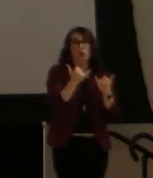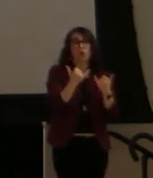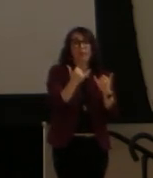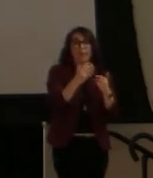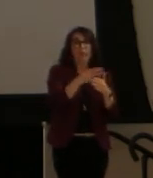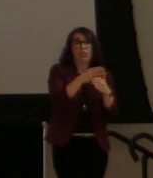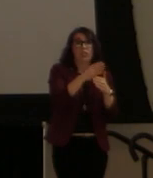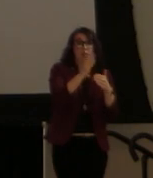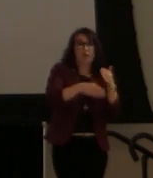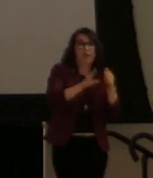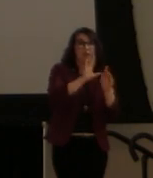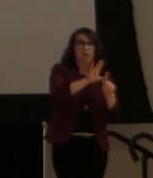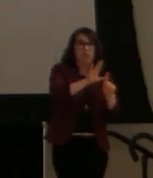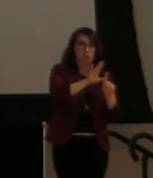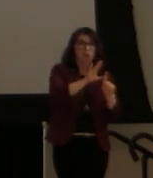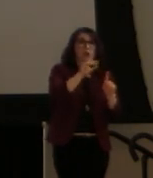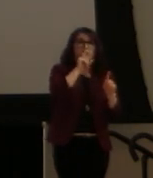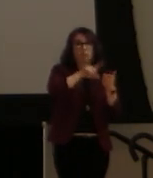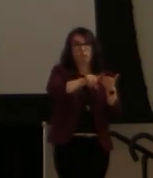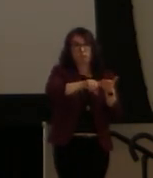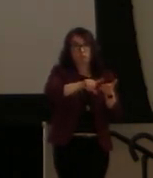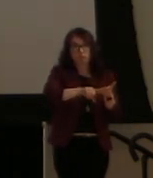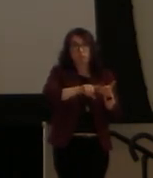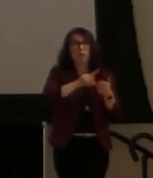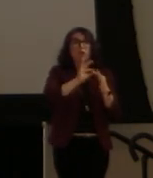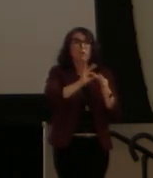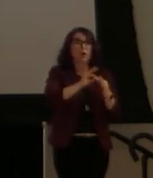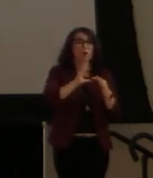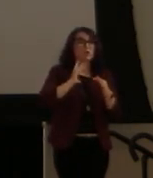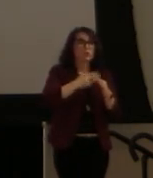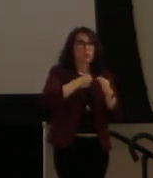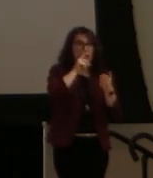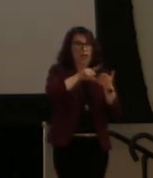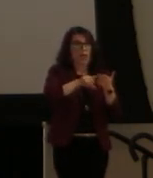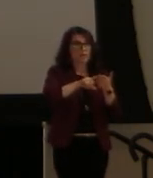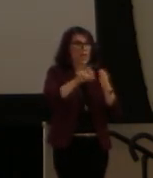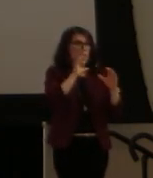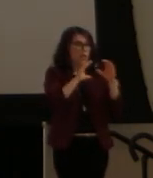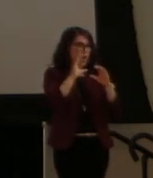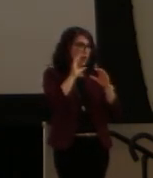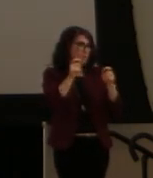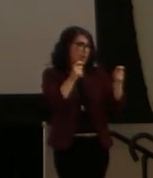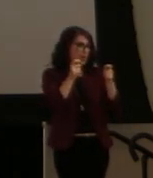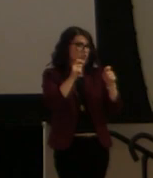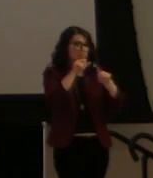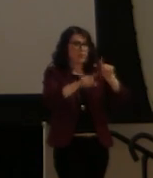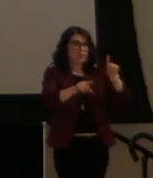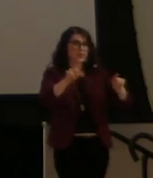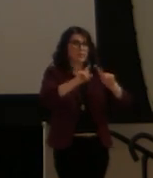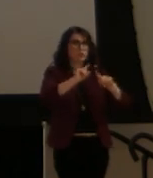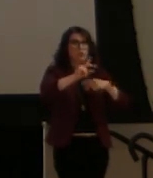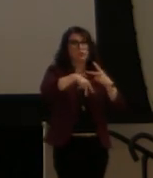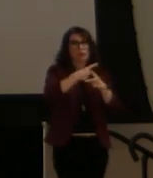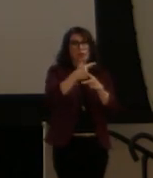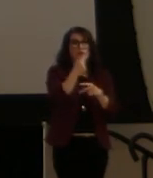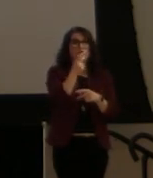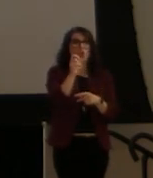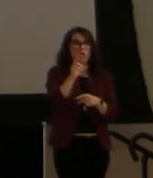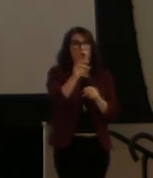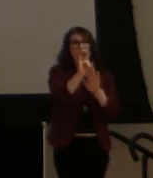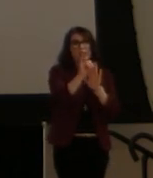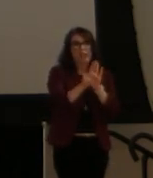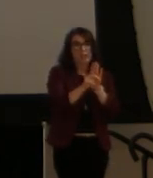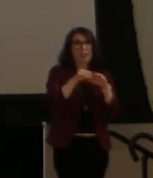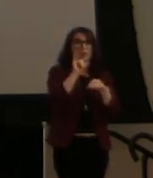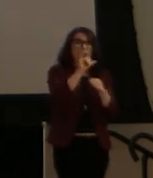that explores transgender patient experiences of navigating and managing a stigmatized gender identity in biomedical context. They